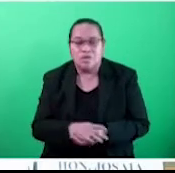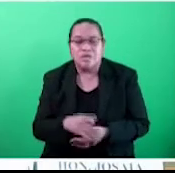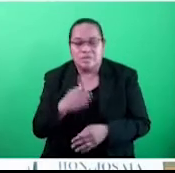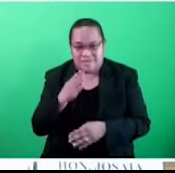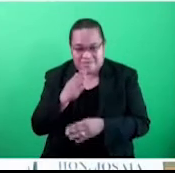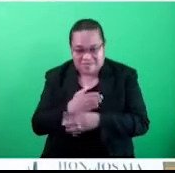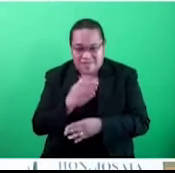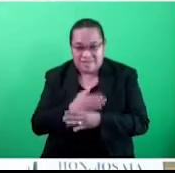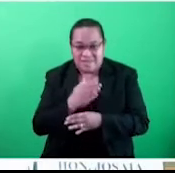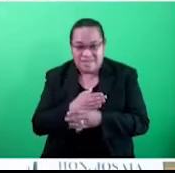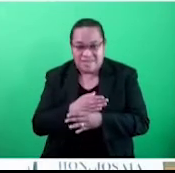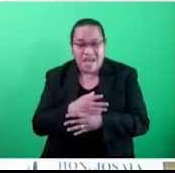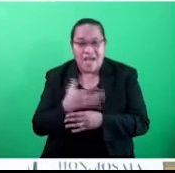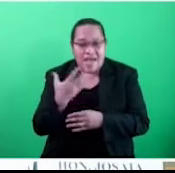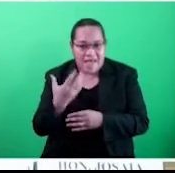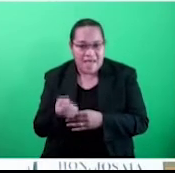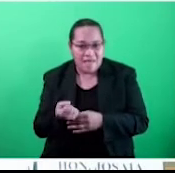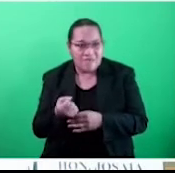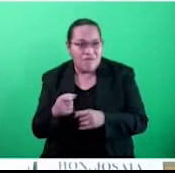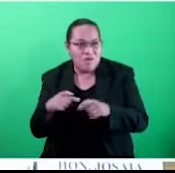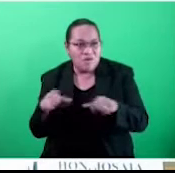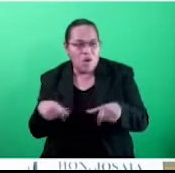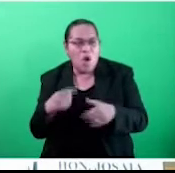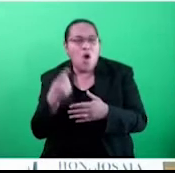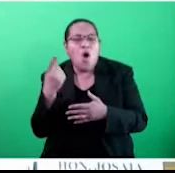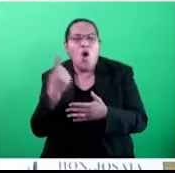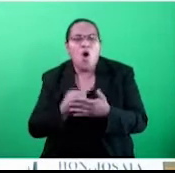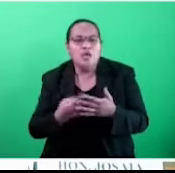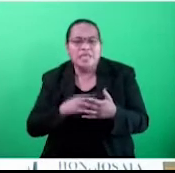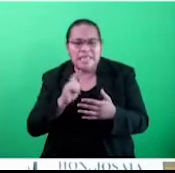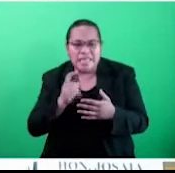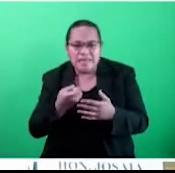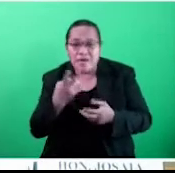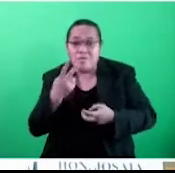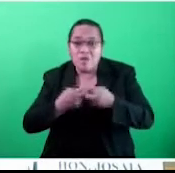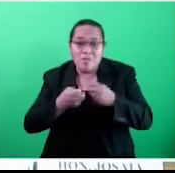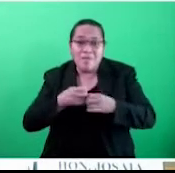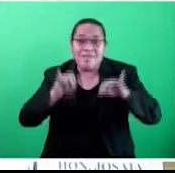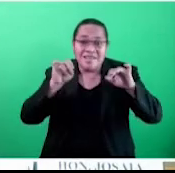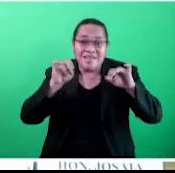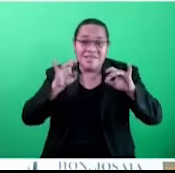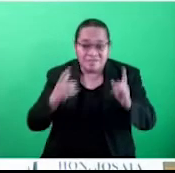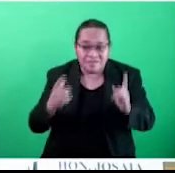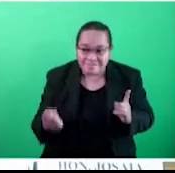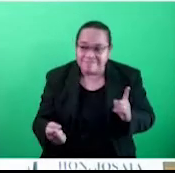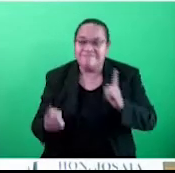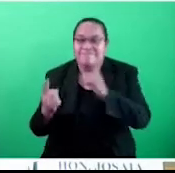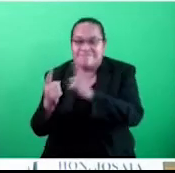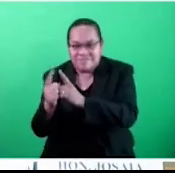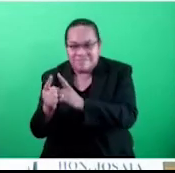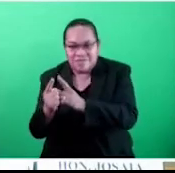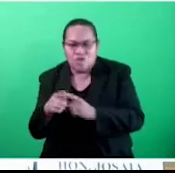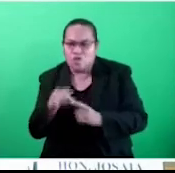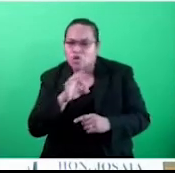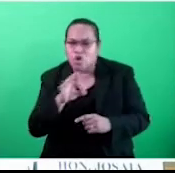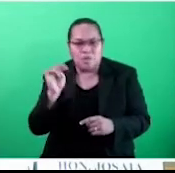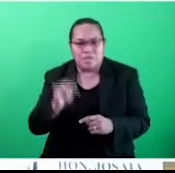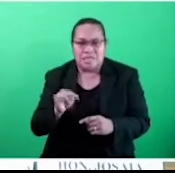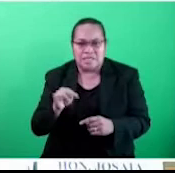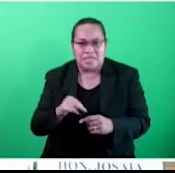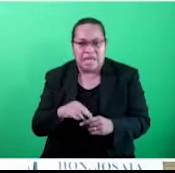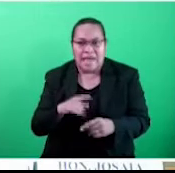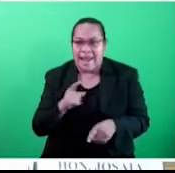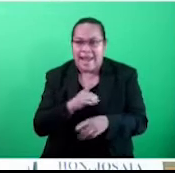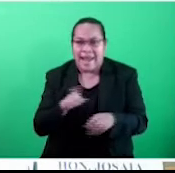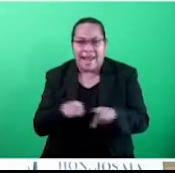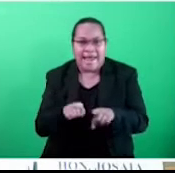functions or has hearings only when a matter is brought to its attention. So you don't actually have, for example, like a normal